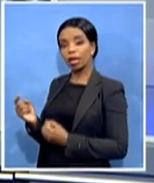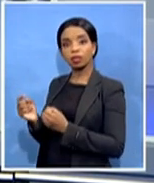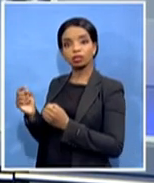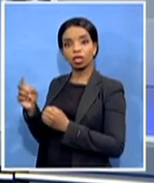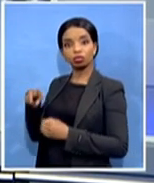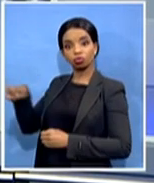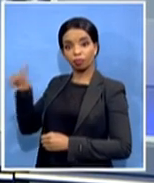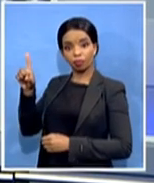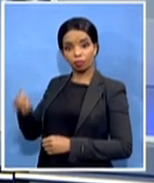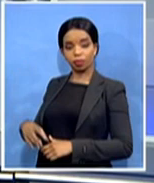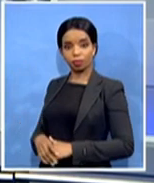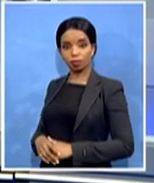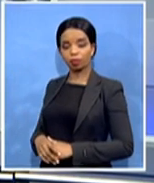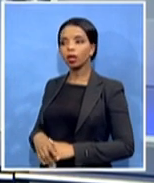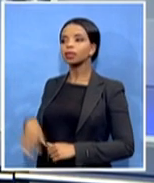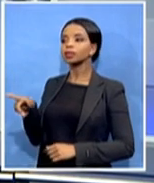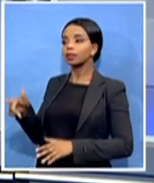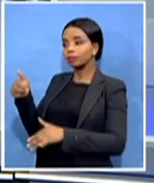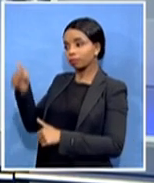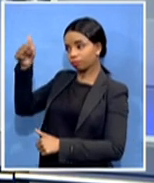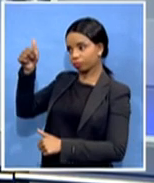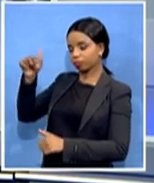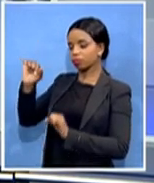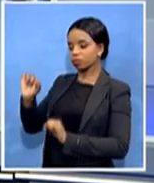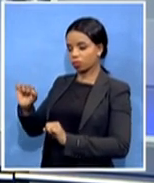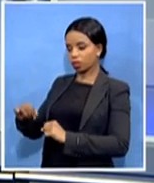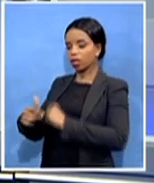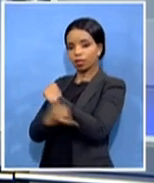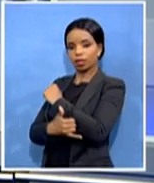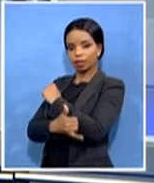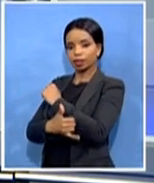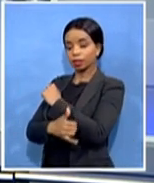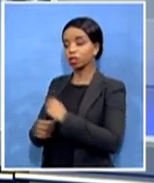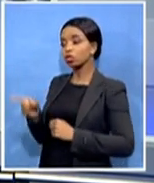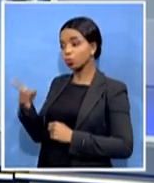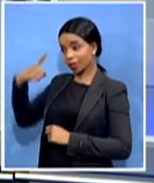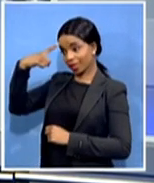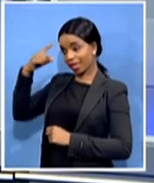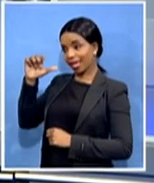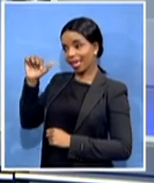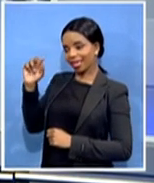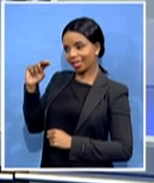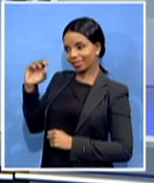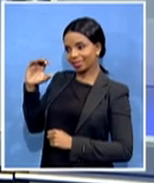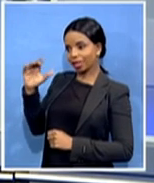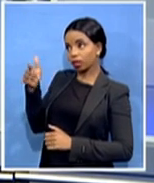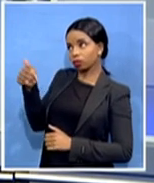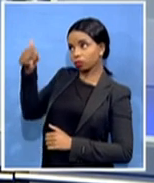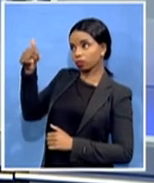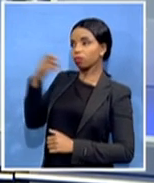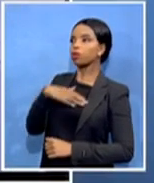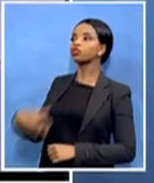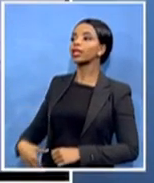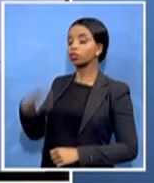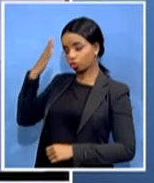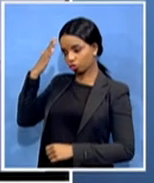you expect the president would have known that the ANC delegation was using this plane? Look, I